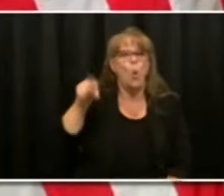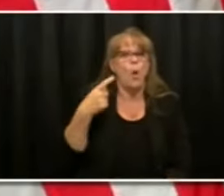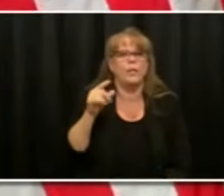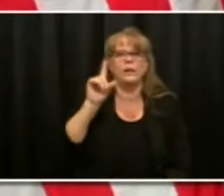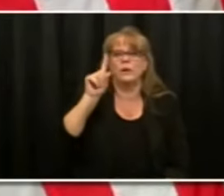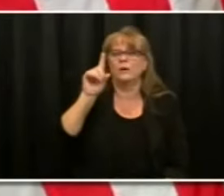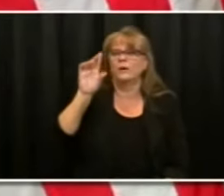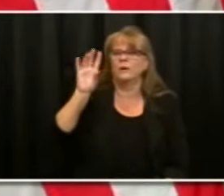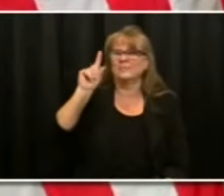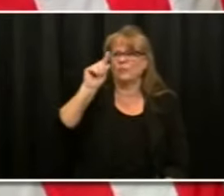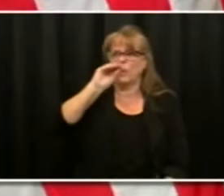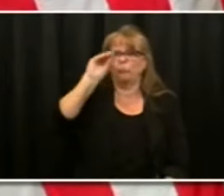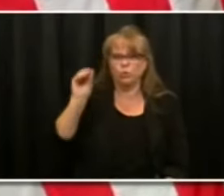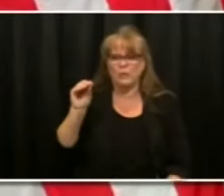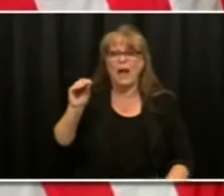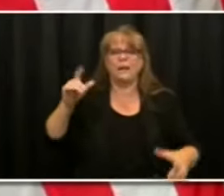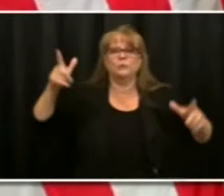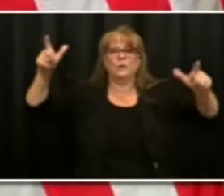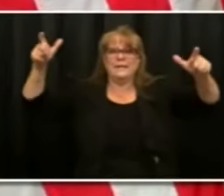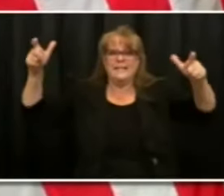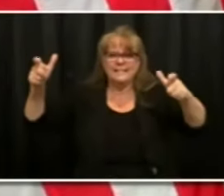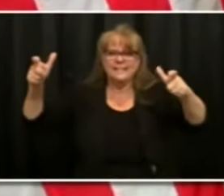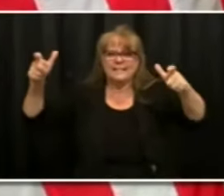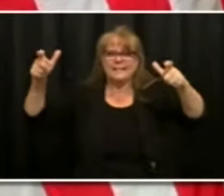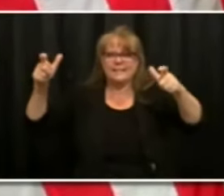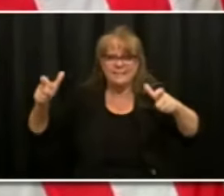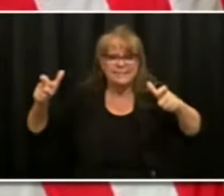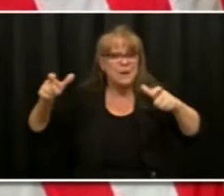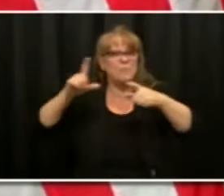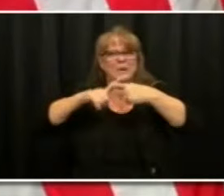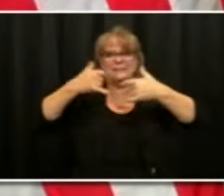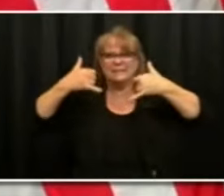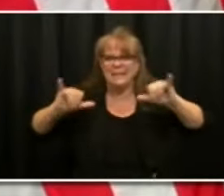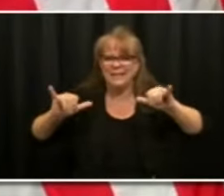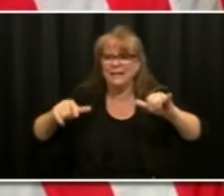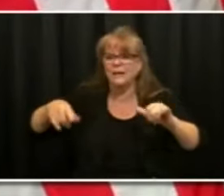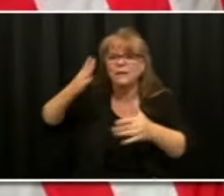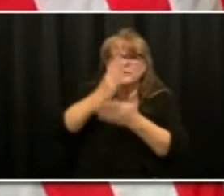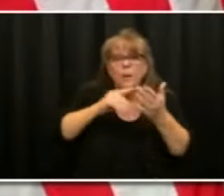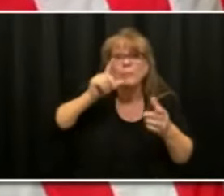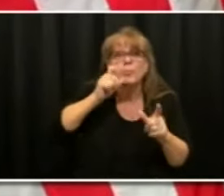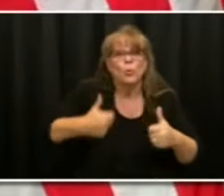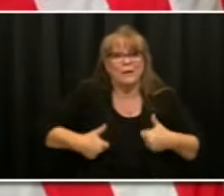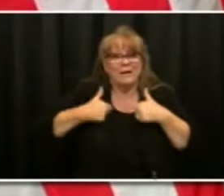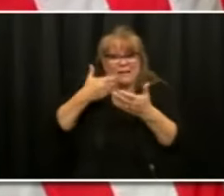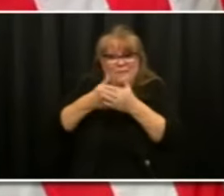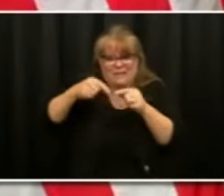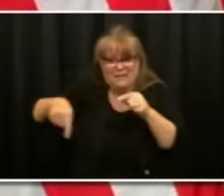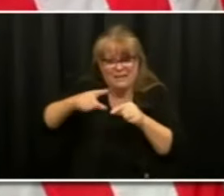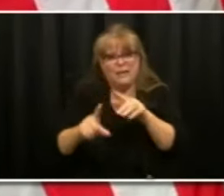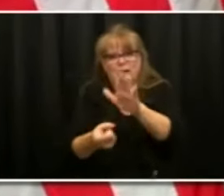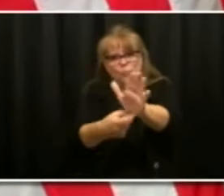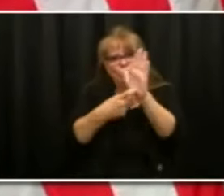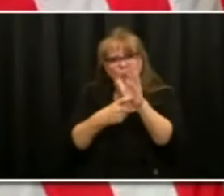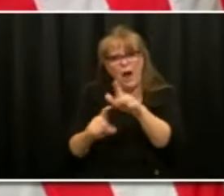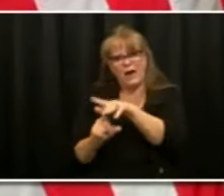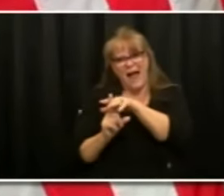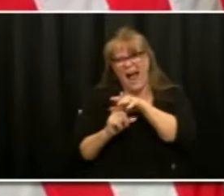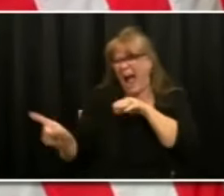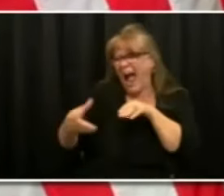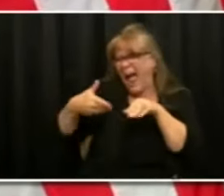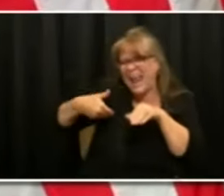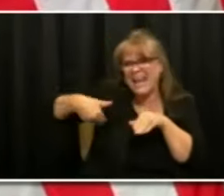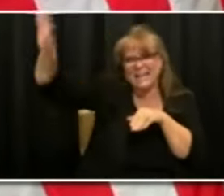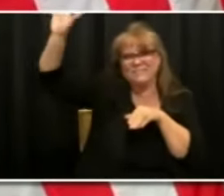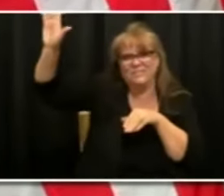protecting the southeast corner around the fire spot, completing containment. Calwood Fire,